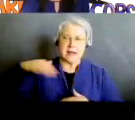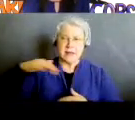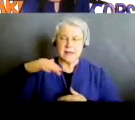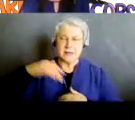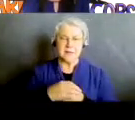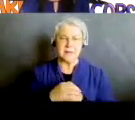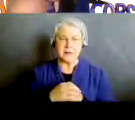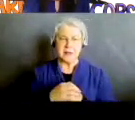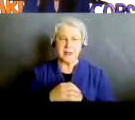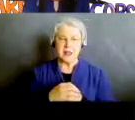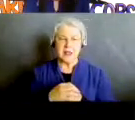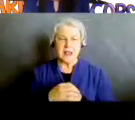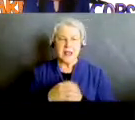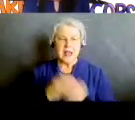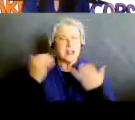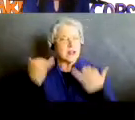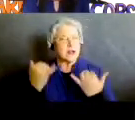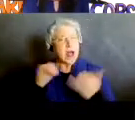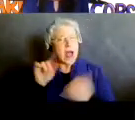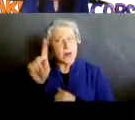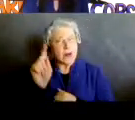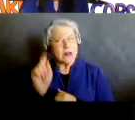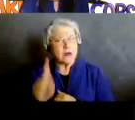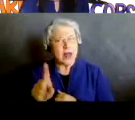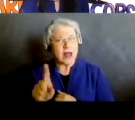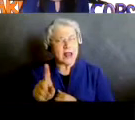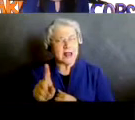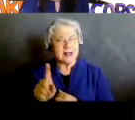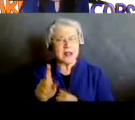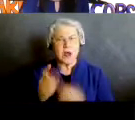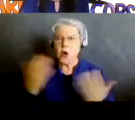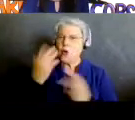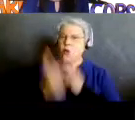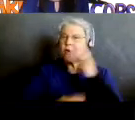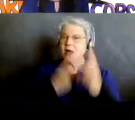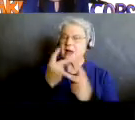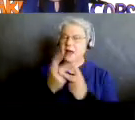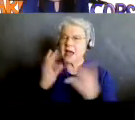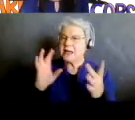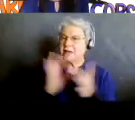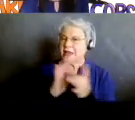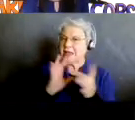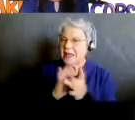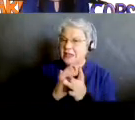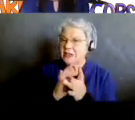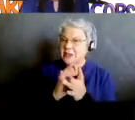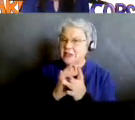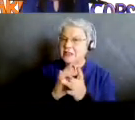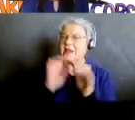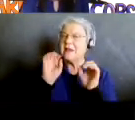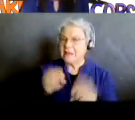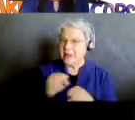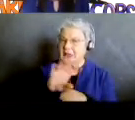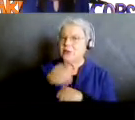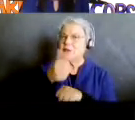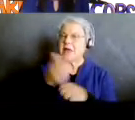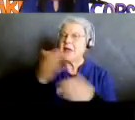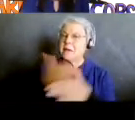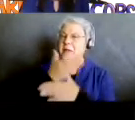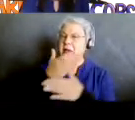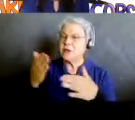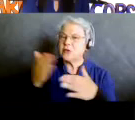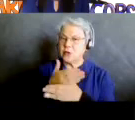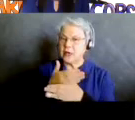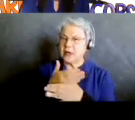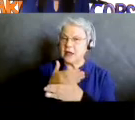actual questions, not just rhetorical ones. I want to ask, what kinds of connections can we make between, for example, alarm